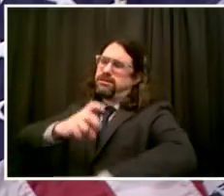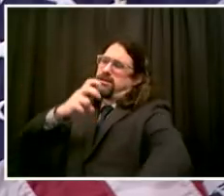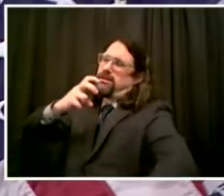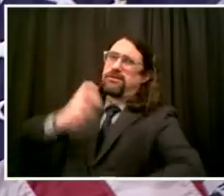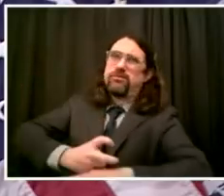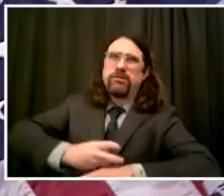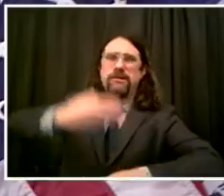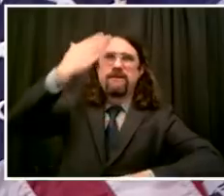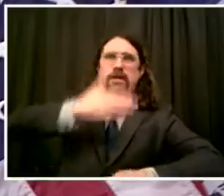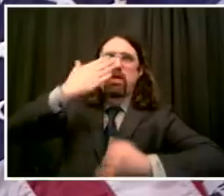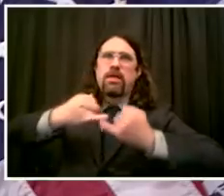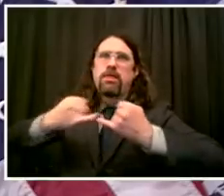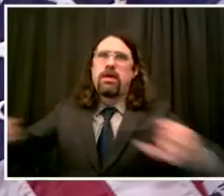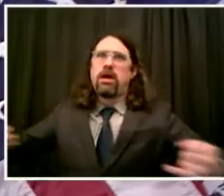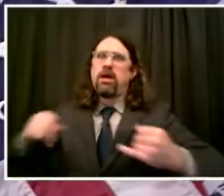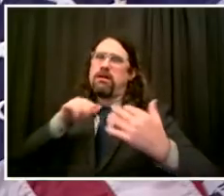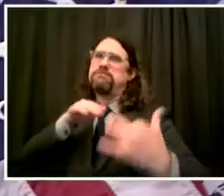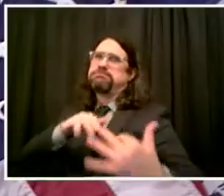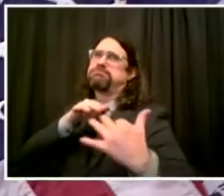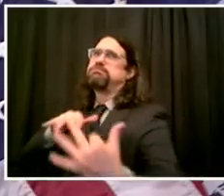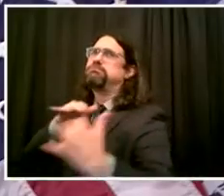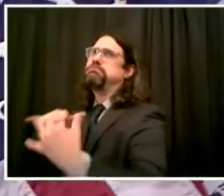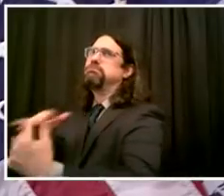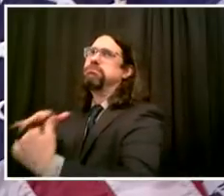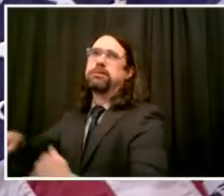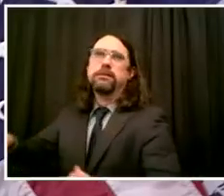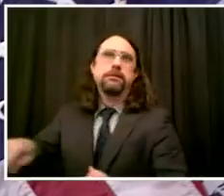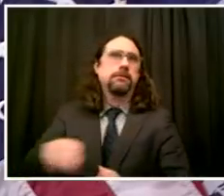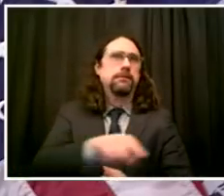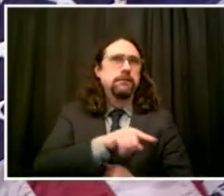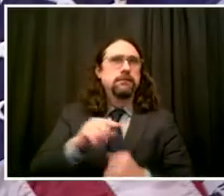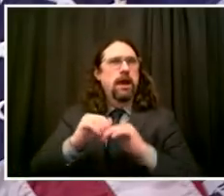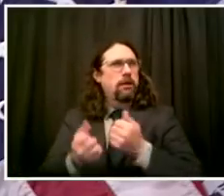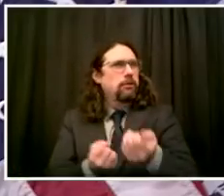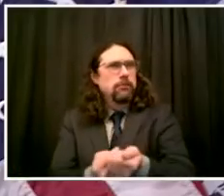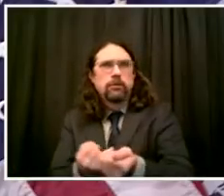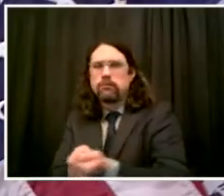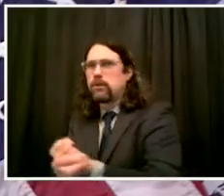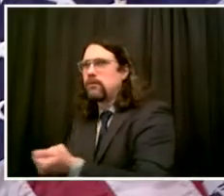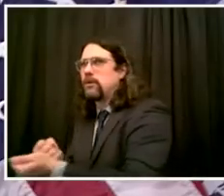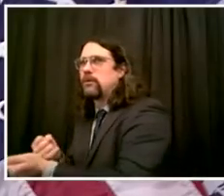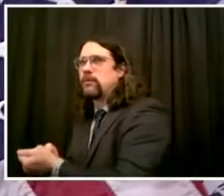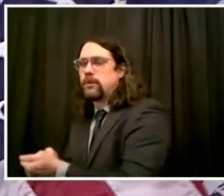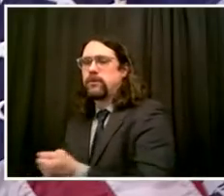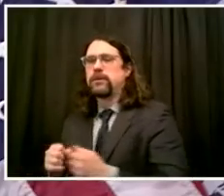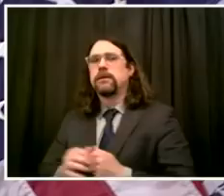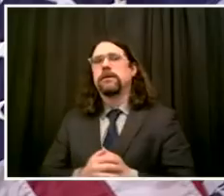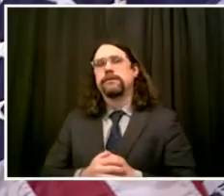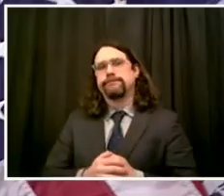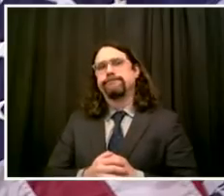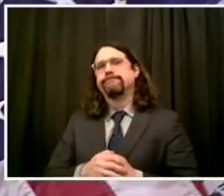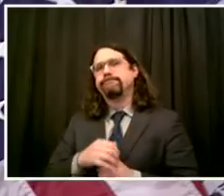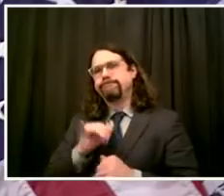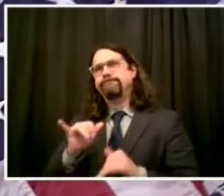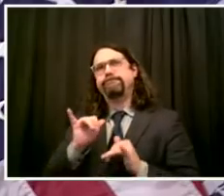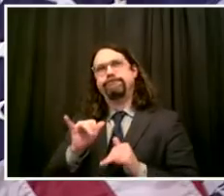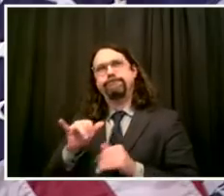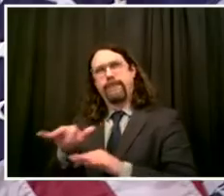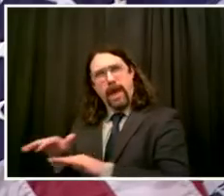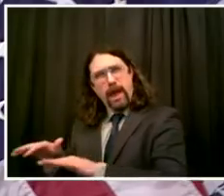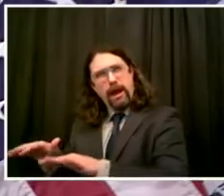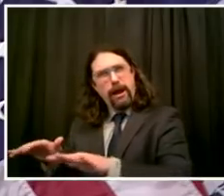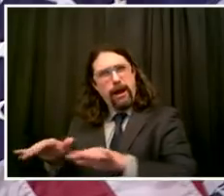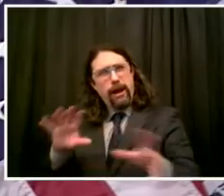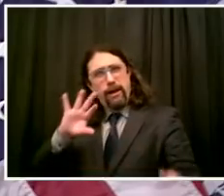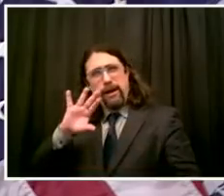first place we had to focus. Now we are focusing more and more on all the other ways we can reach communities that have been hit